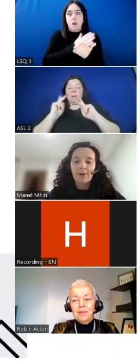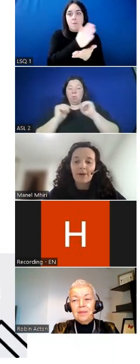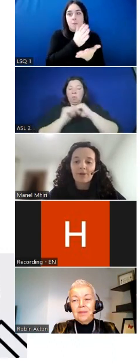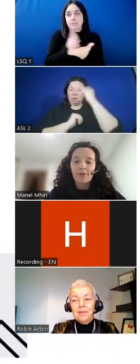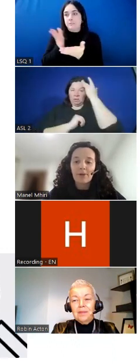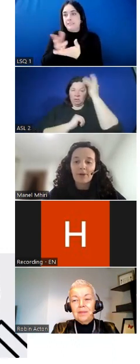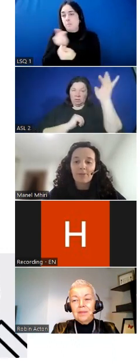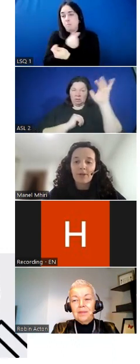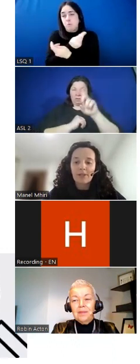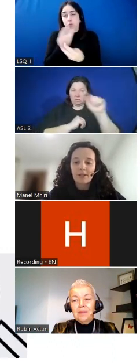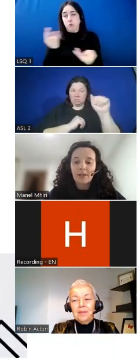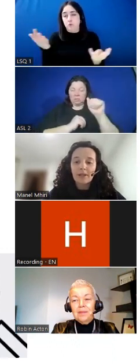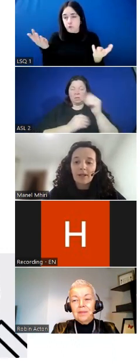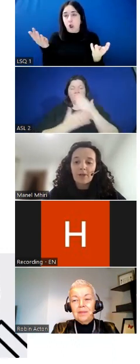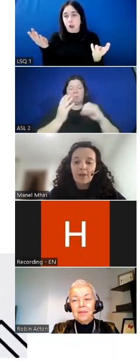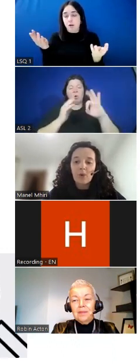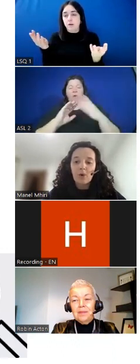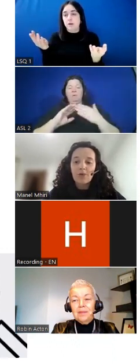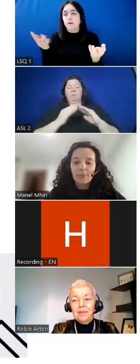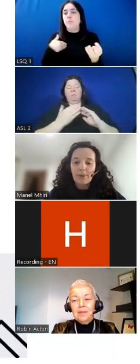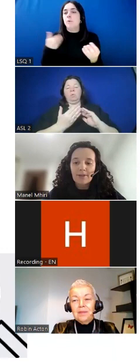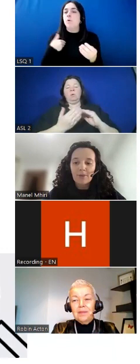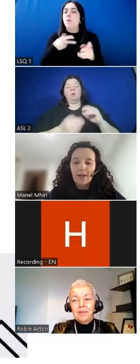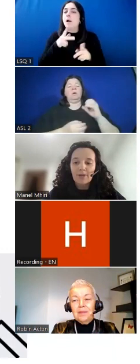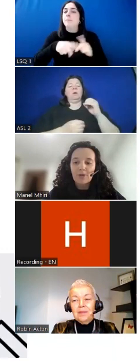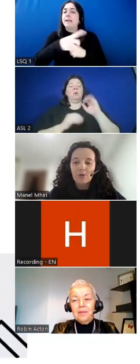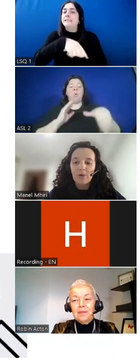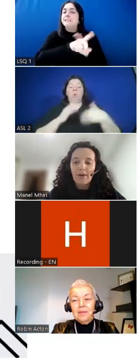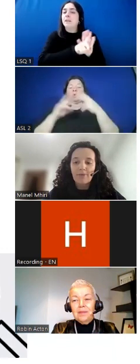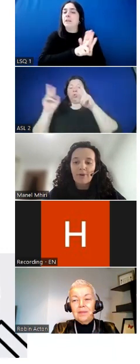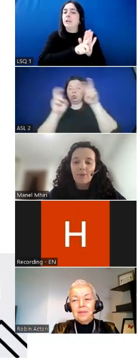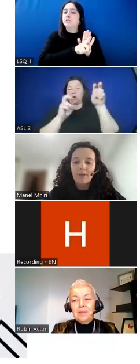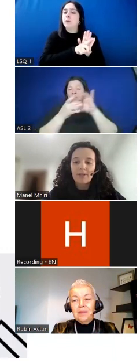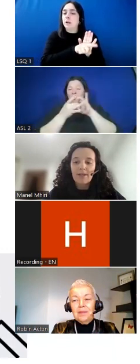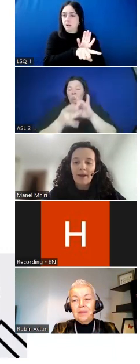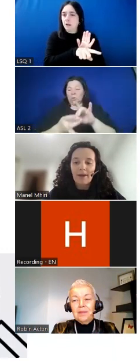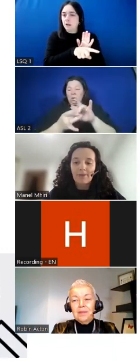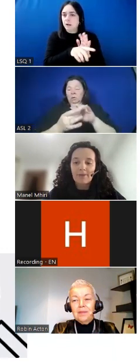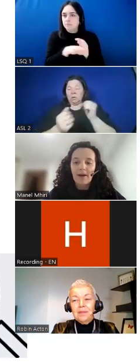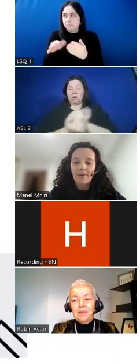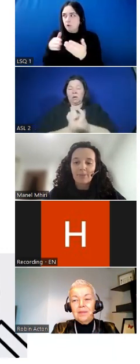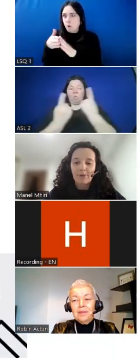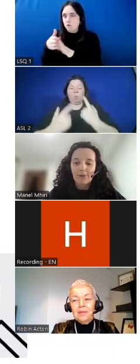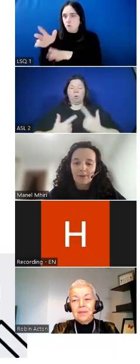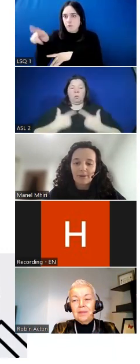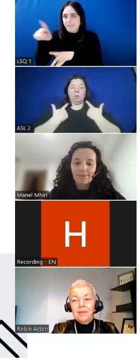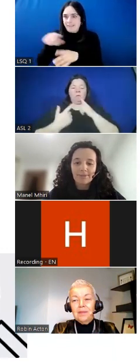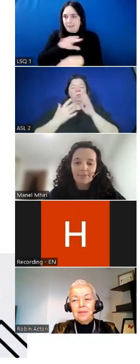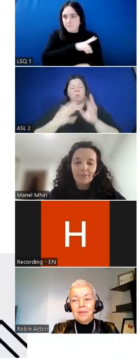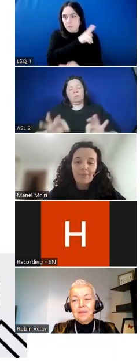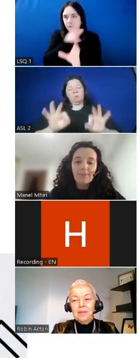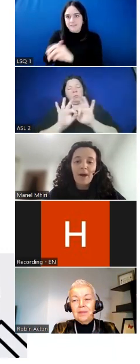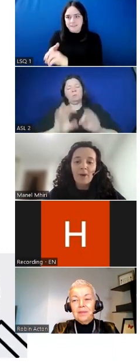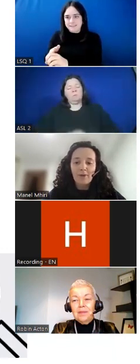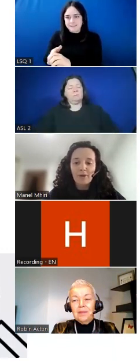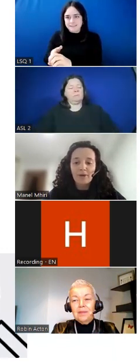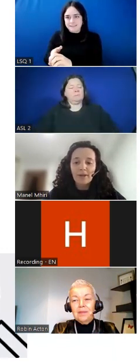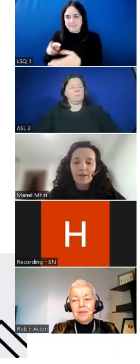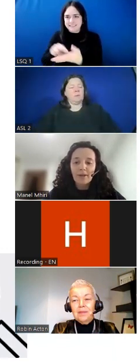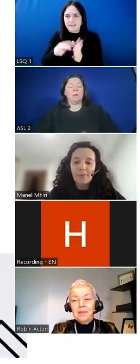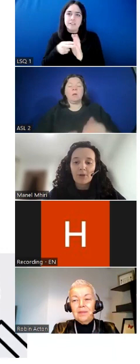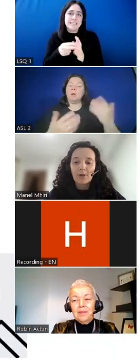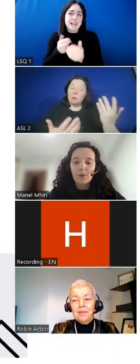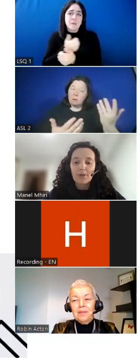are part of the community, so all topics related to everyone's lives are important.